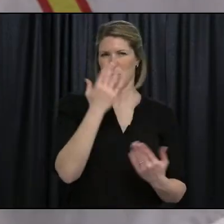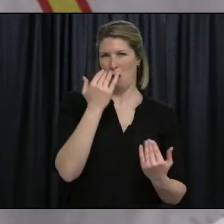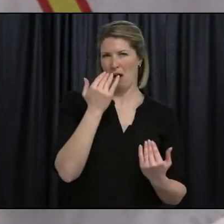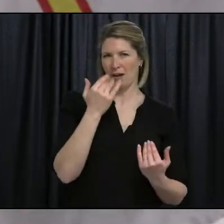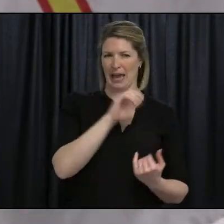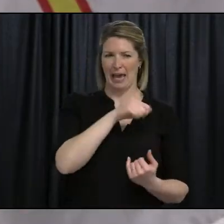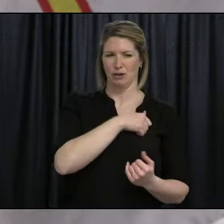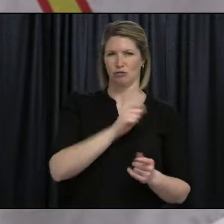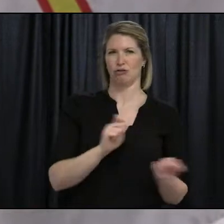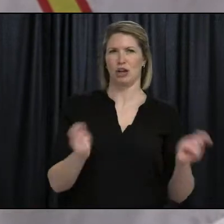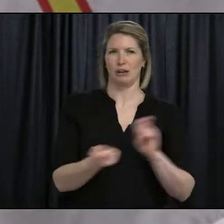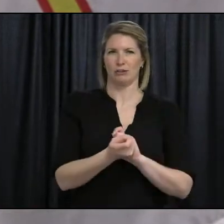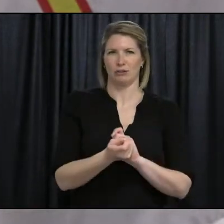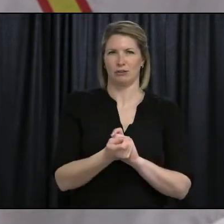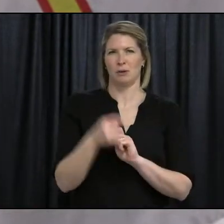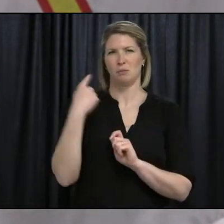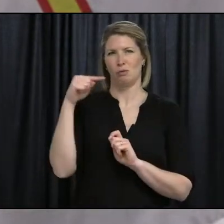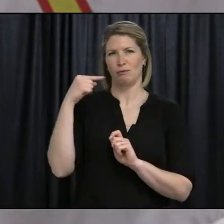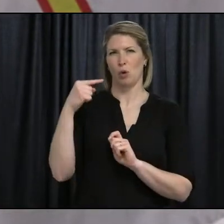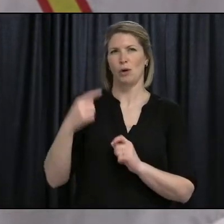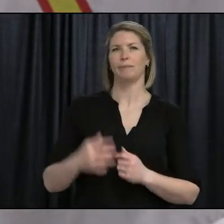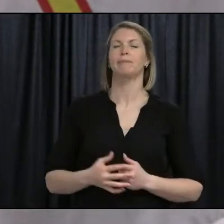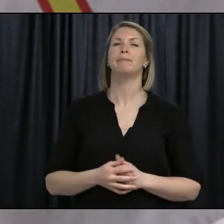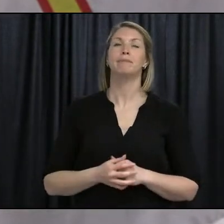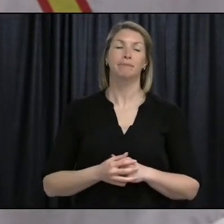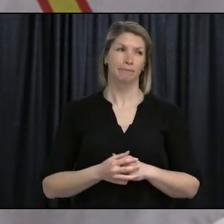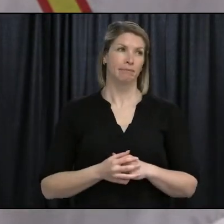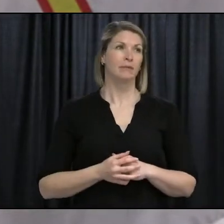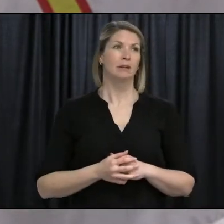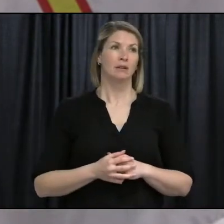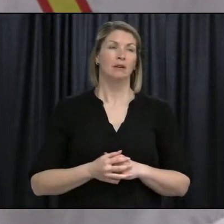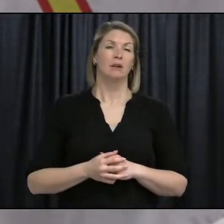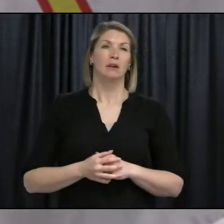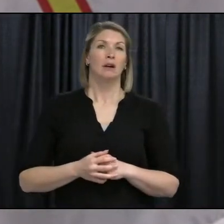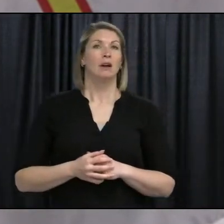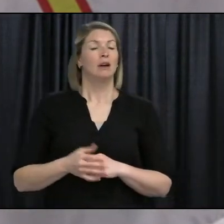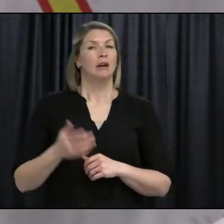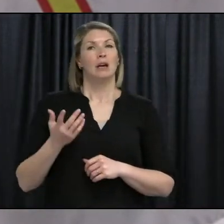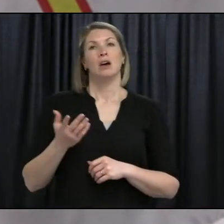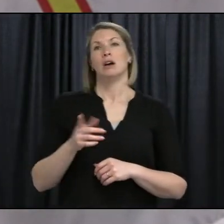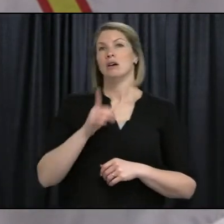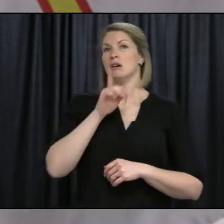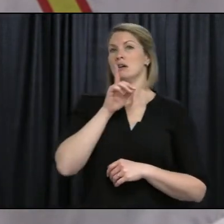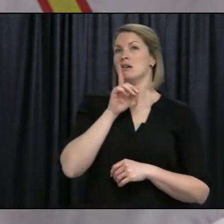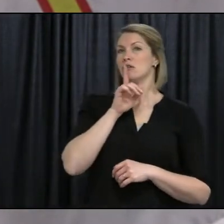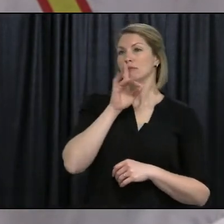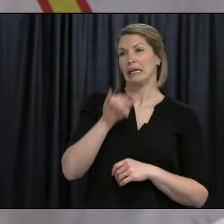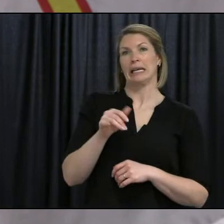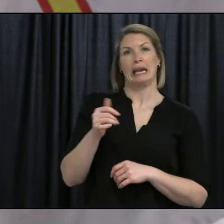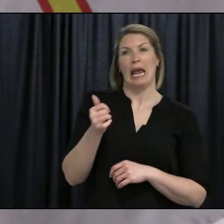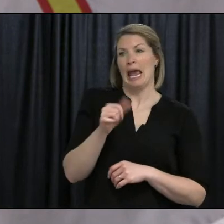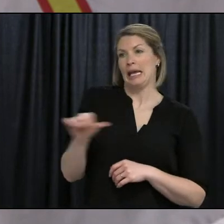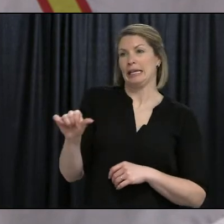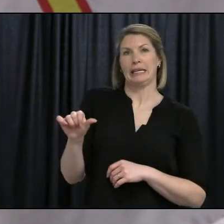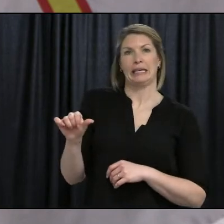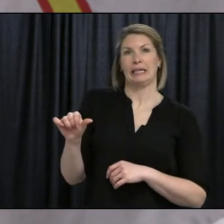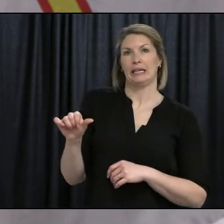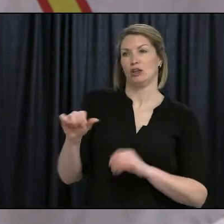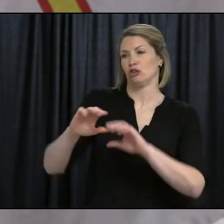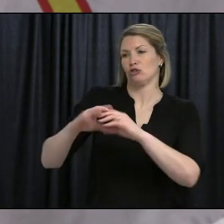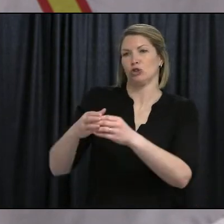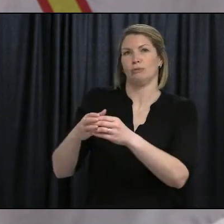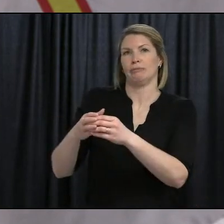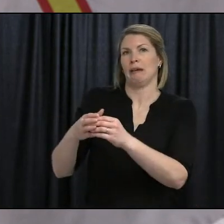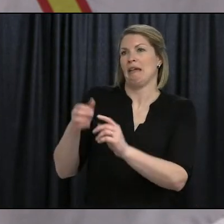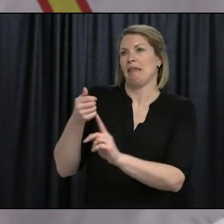well, I think any time that, you have a group of people in your communities that are marginalized or stigmatized, you want to try to